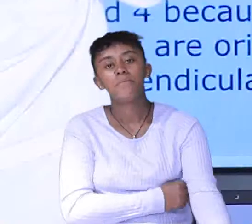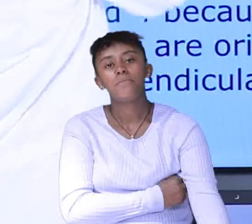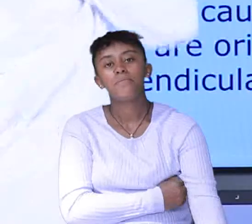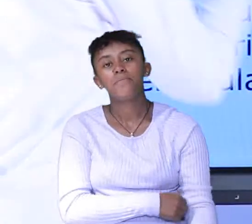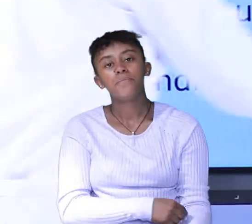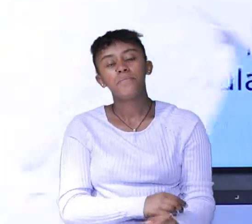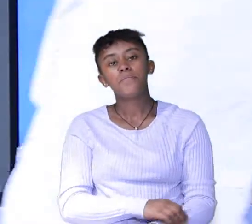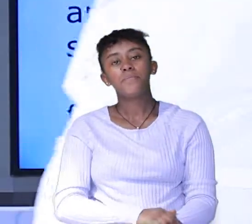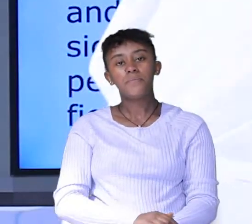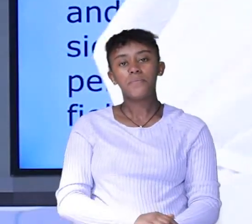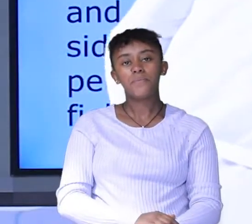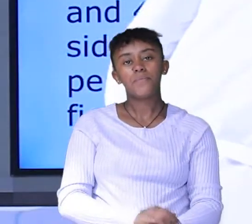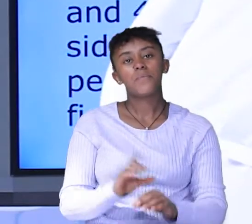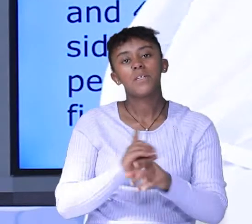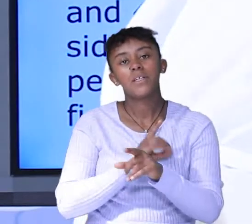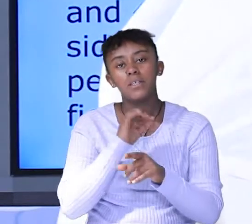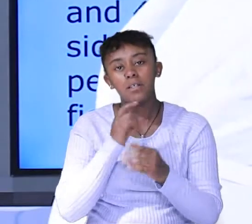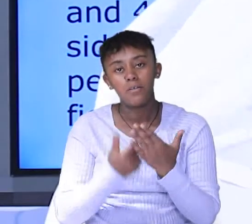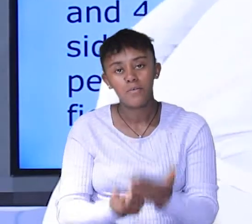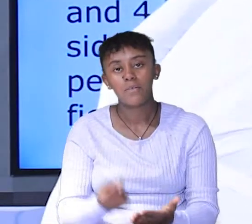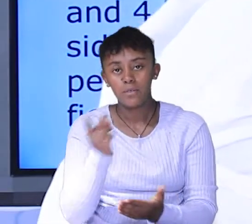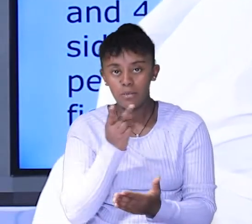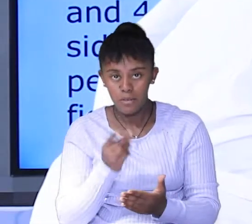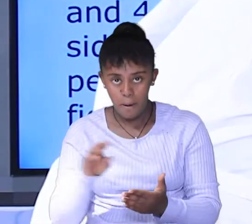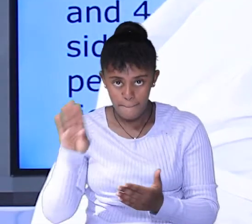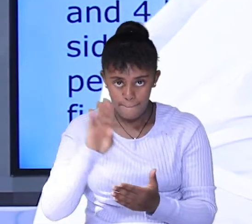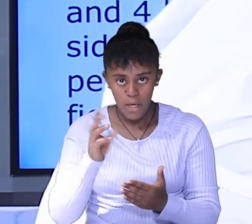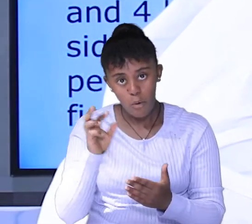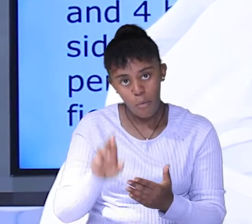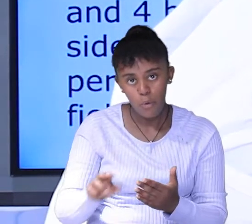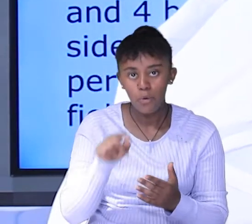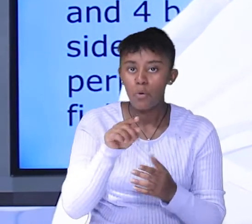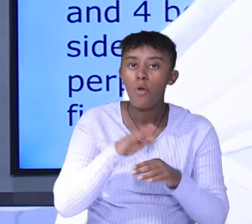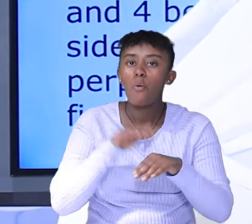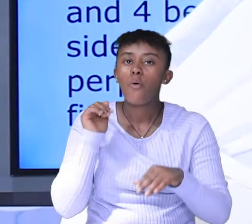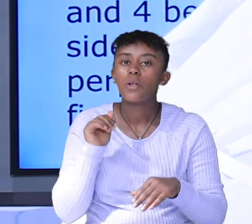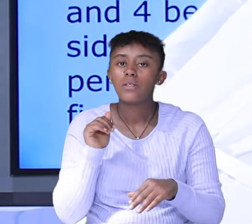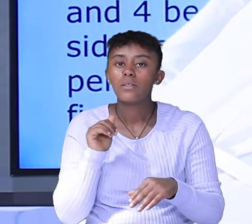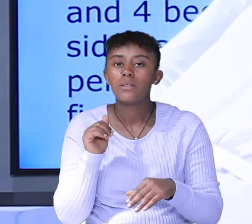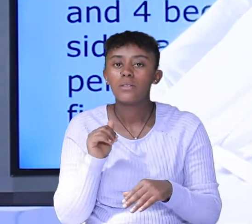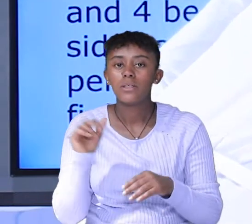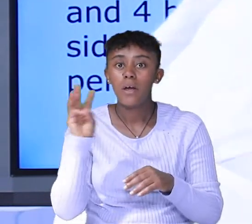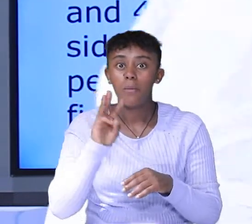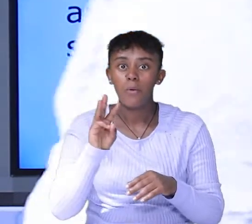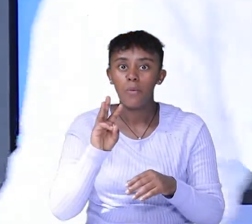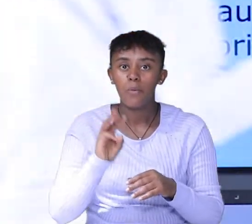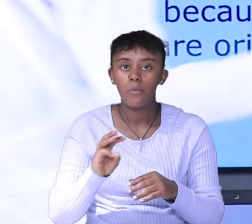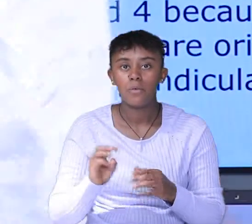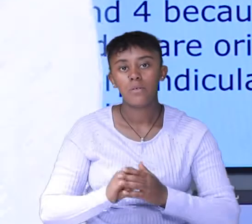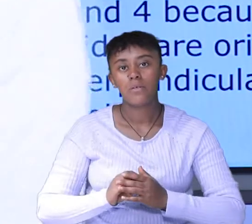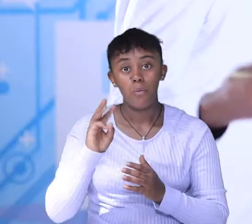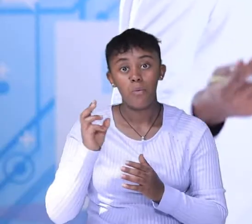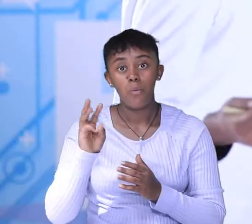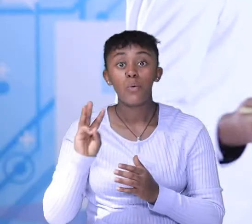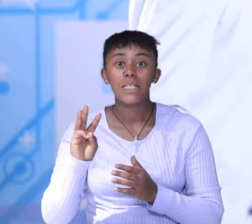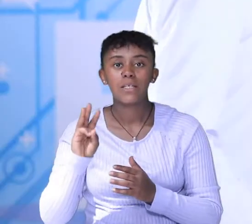is milliampere, and the length is 6 centimeter, 6 times 10 to the power of minus 2 meter. And